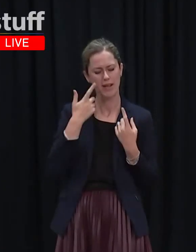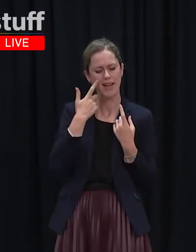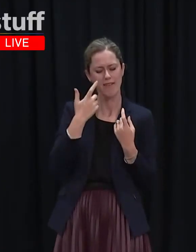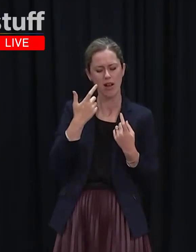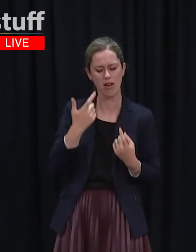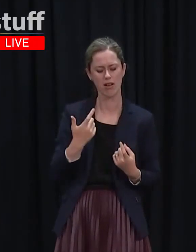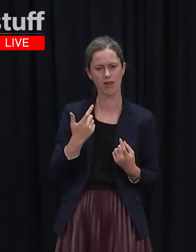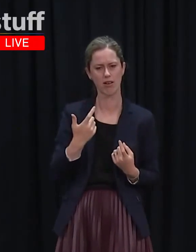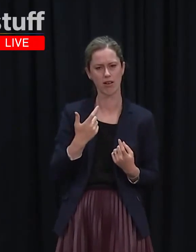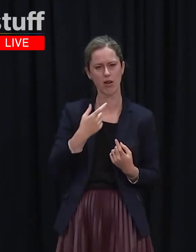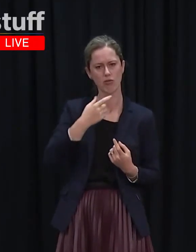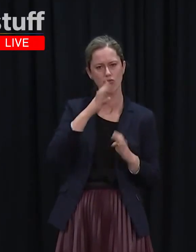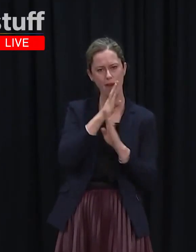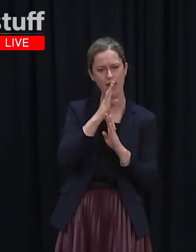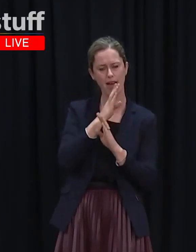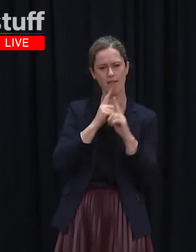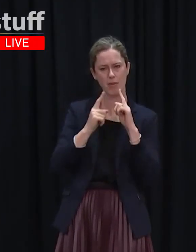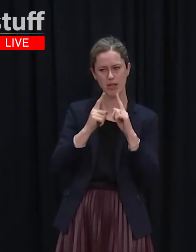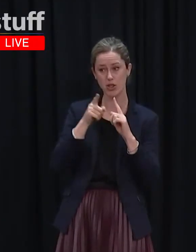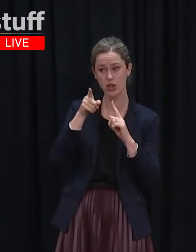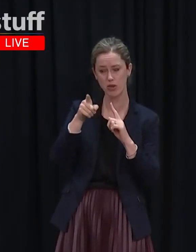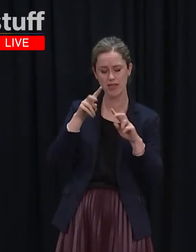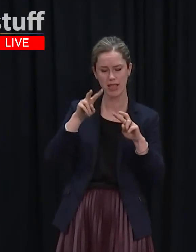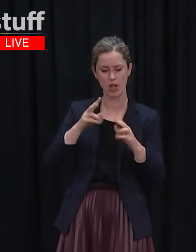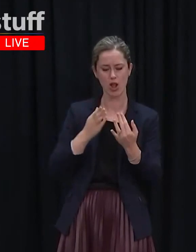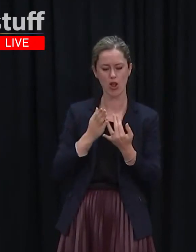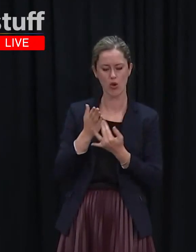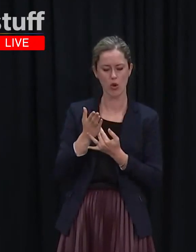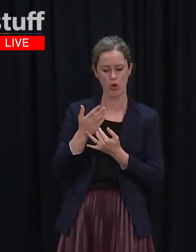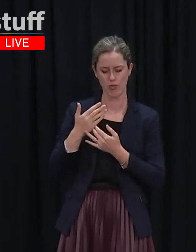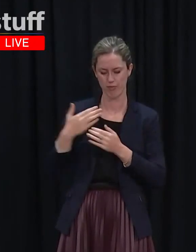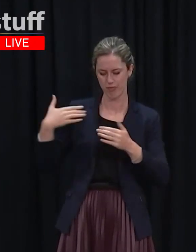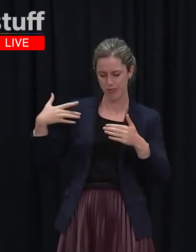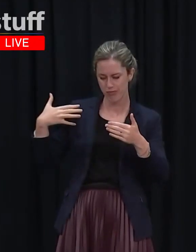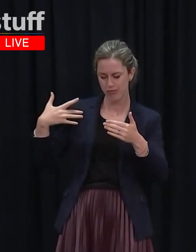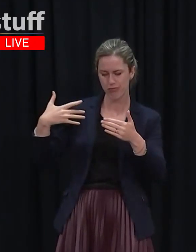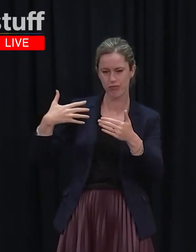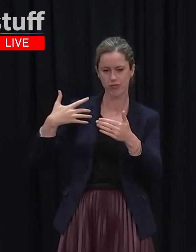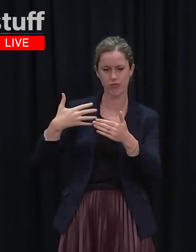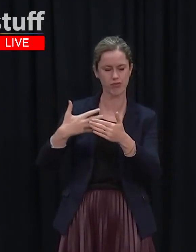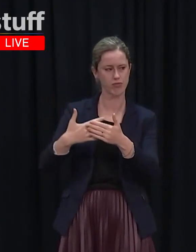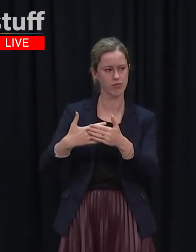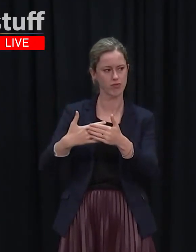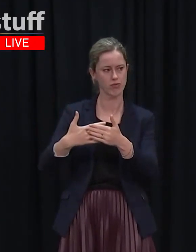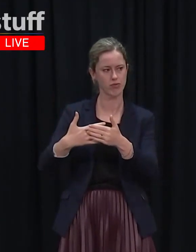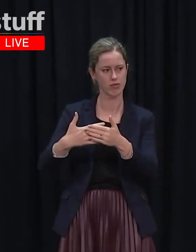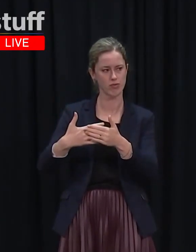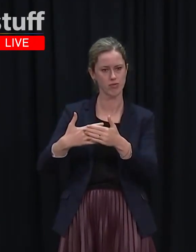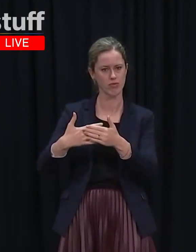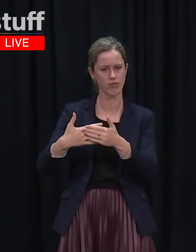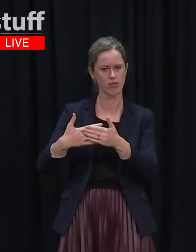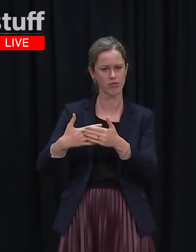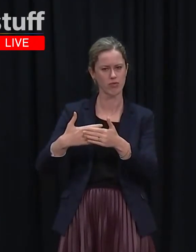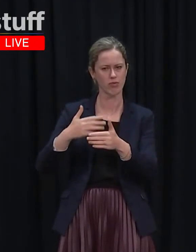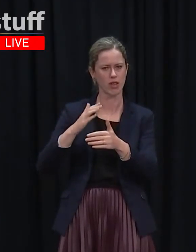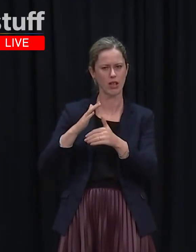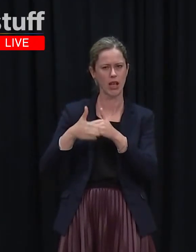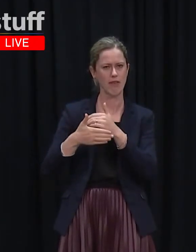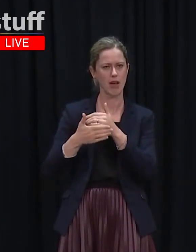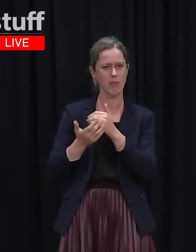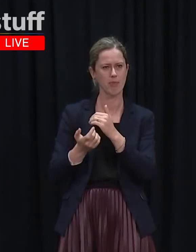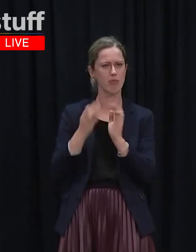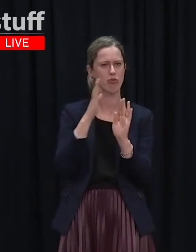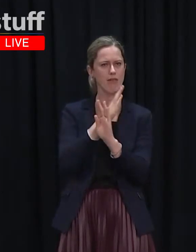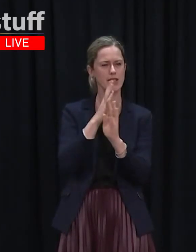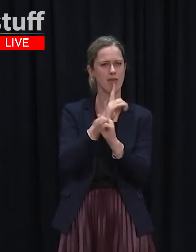with personal information, and you'll have noticed right through this program there's been, I don't think we've had any incidents of